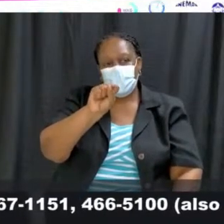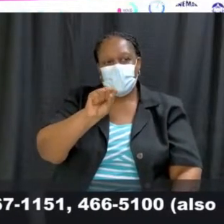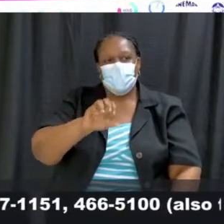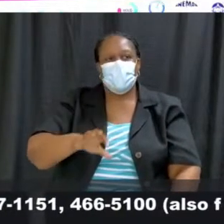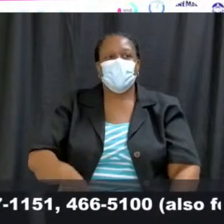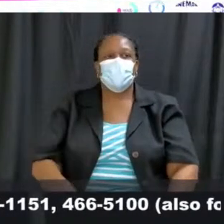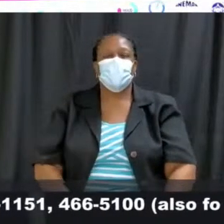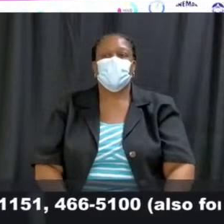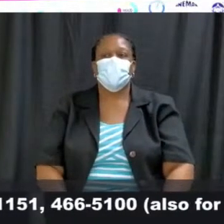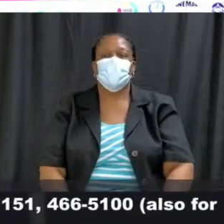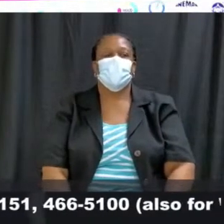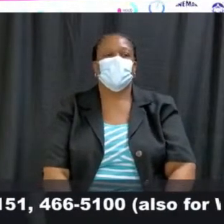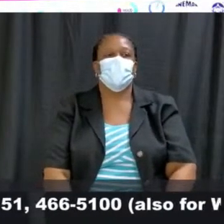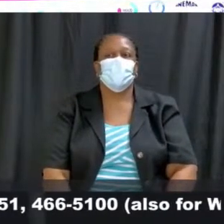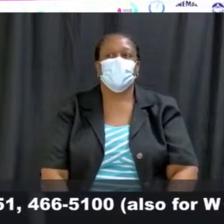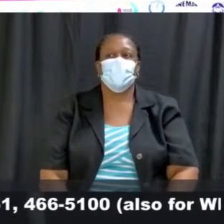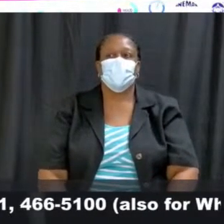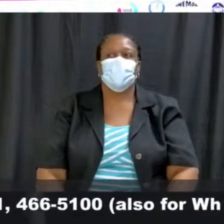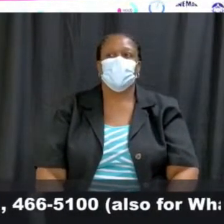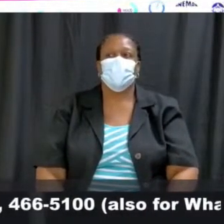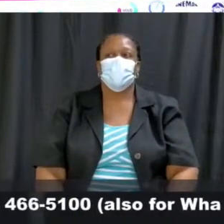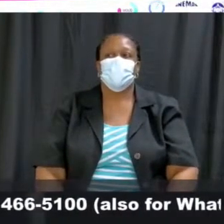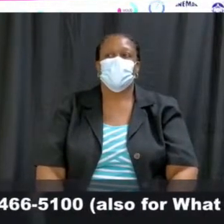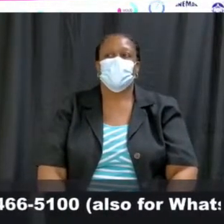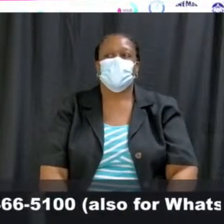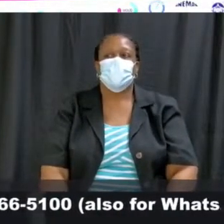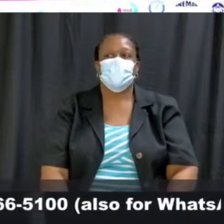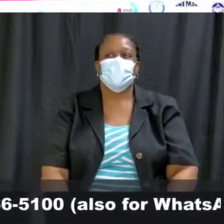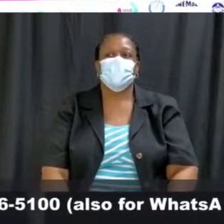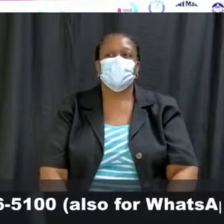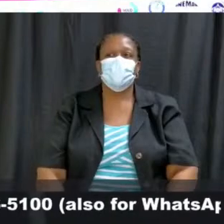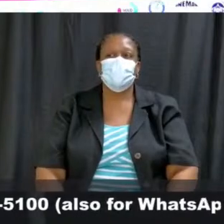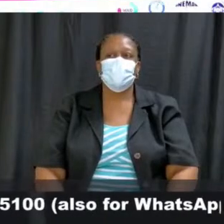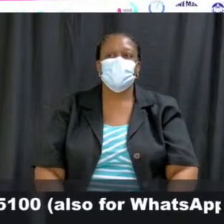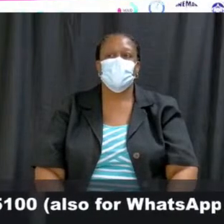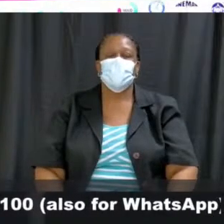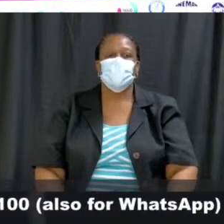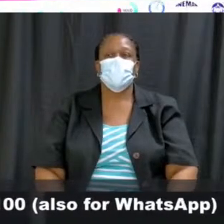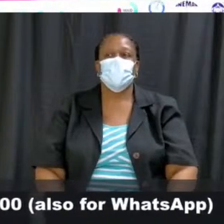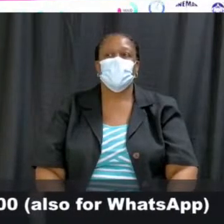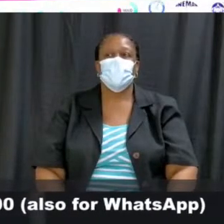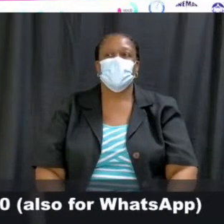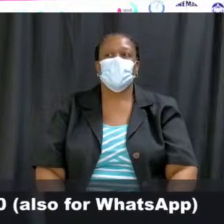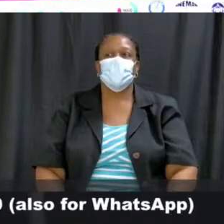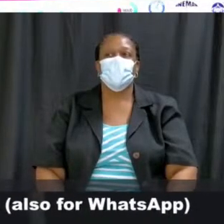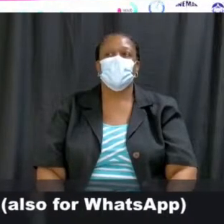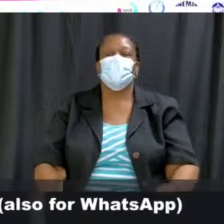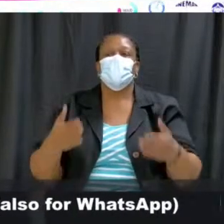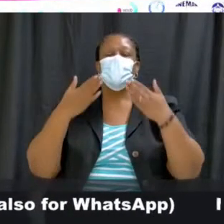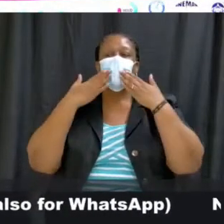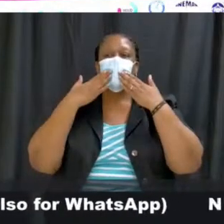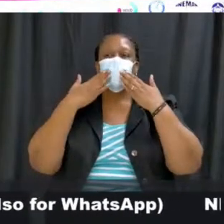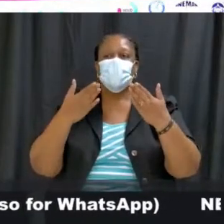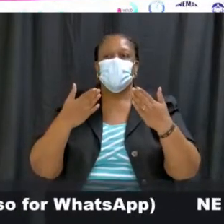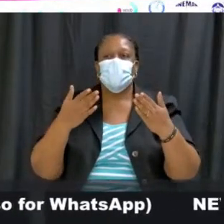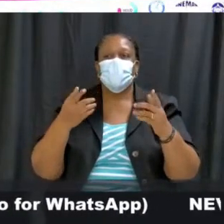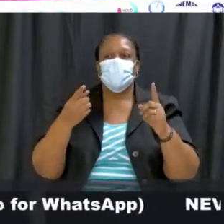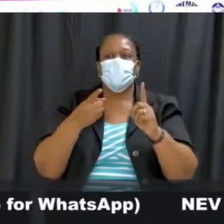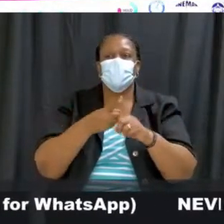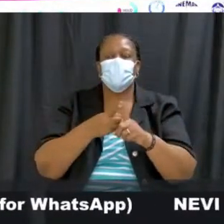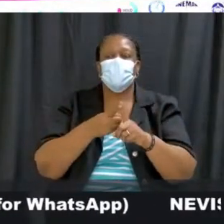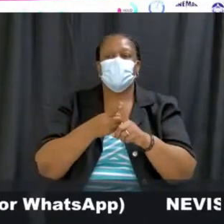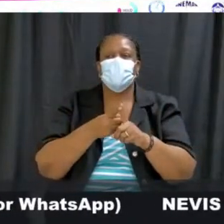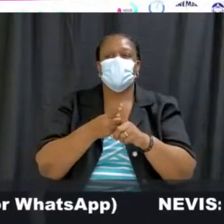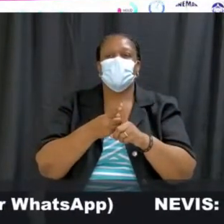easy. She has sometimes sleepless nights and so on, but she's dedicated to the cause. Thank you very much,